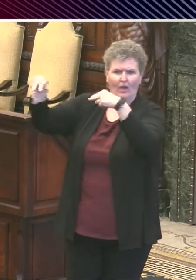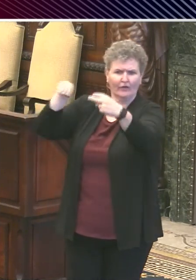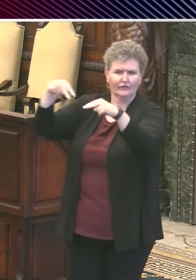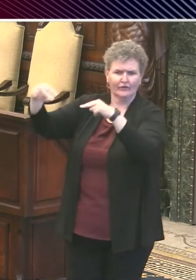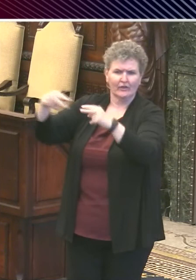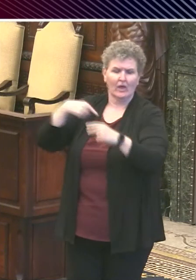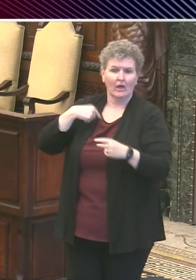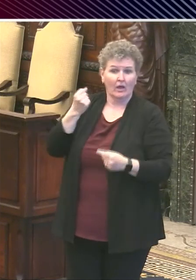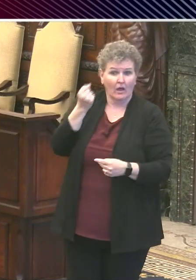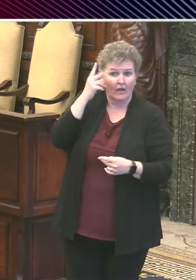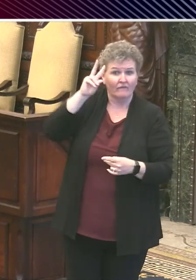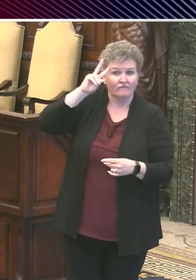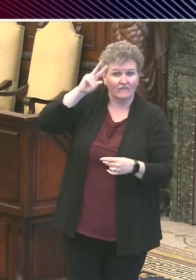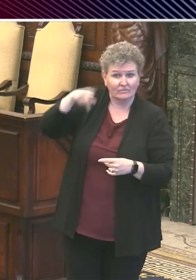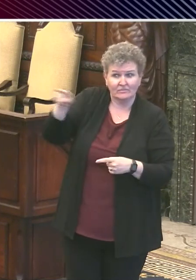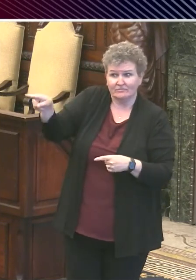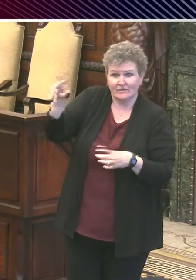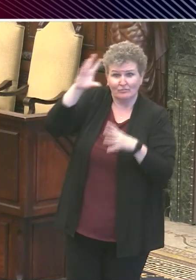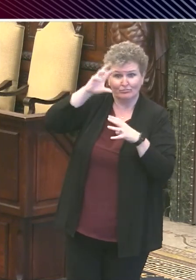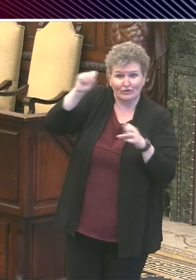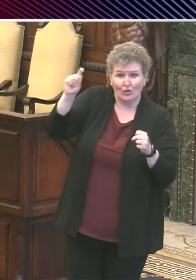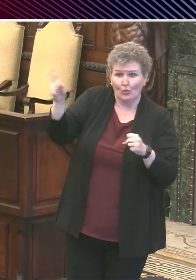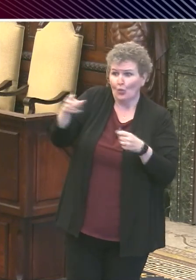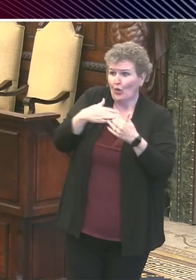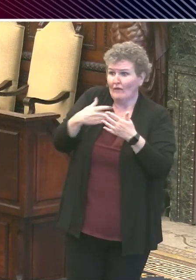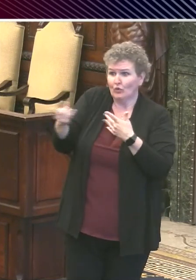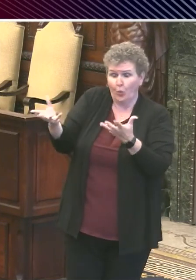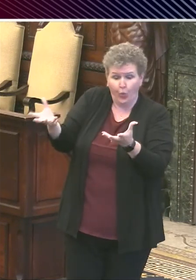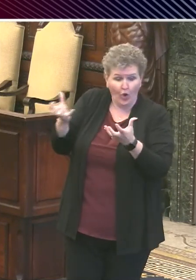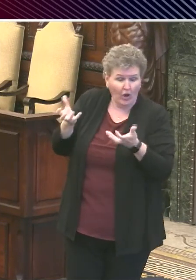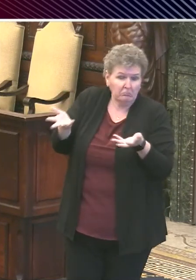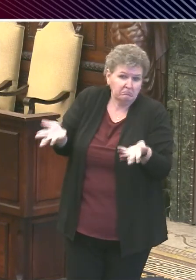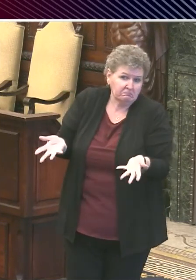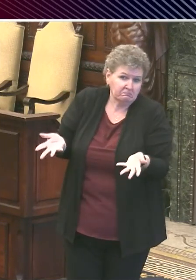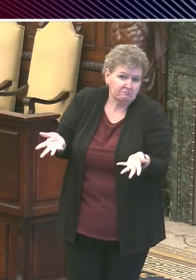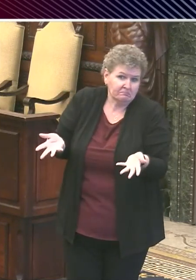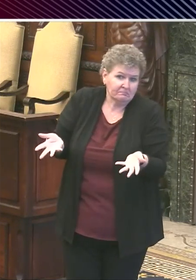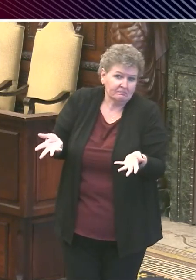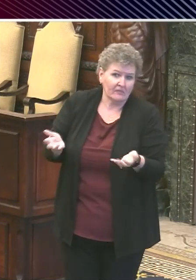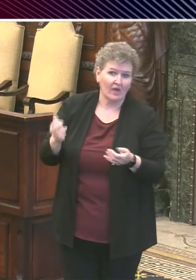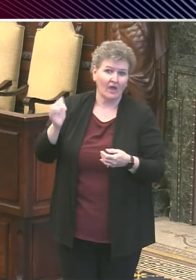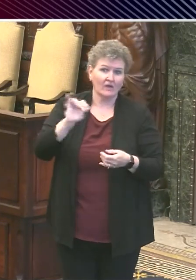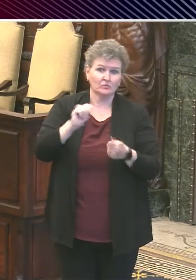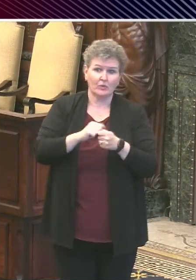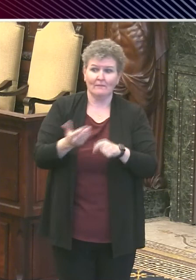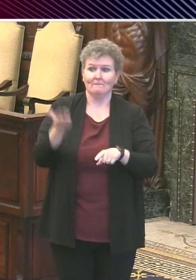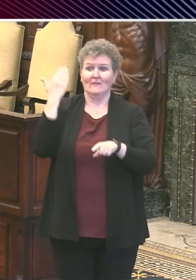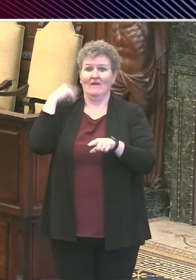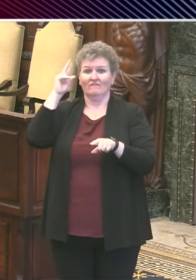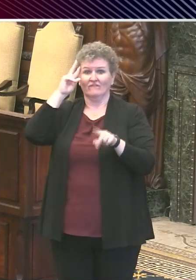vice president or president is free to go wherever they want to campaign, as is former Vice President Biden. But